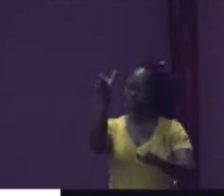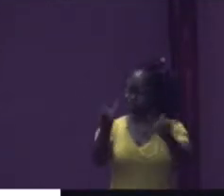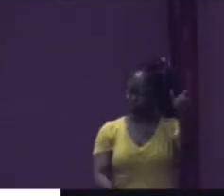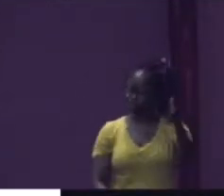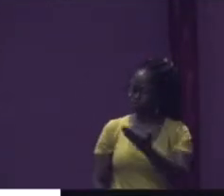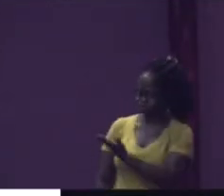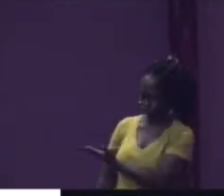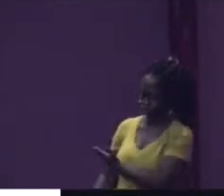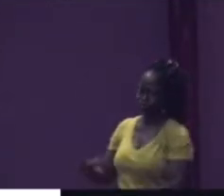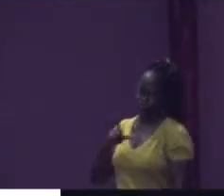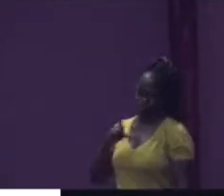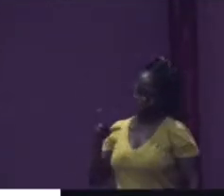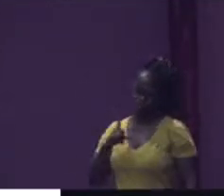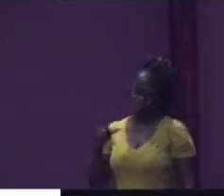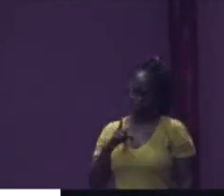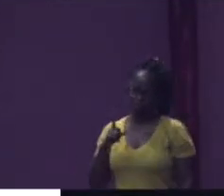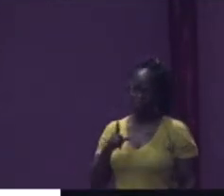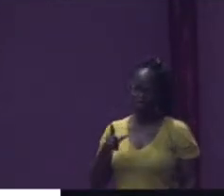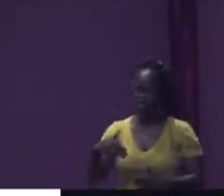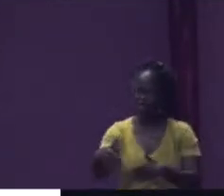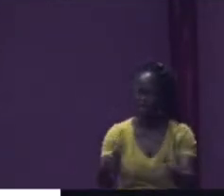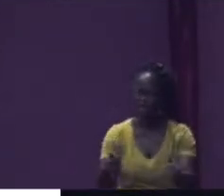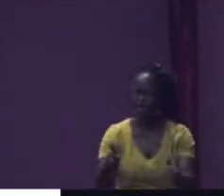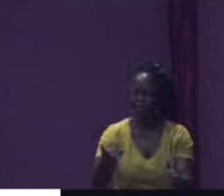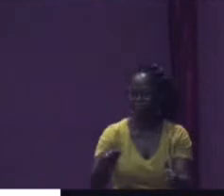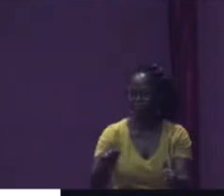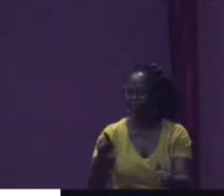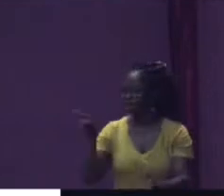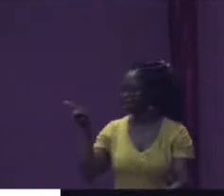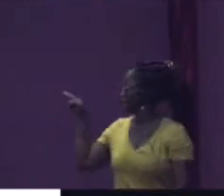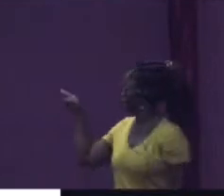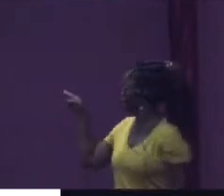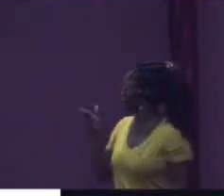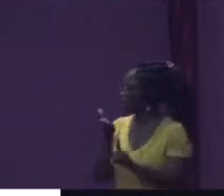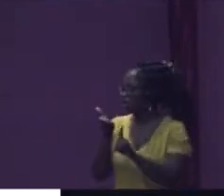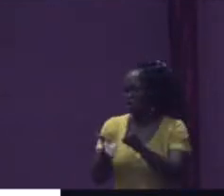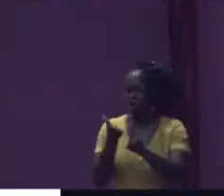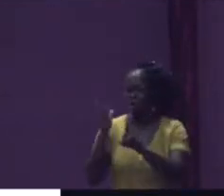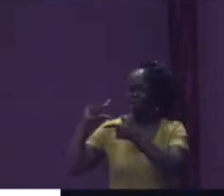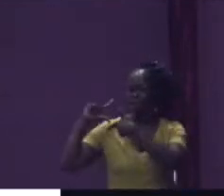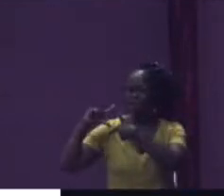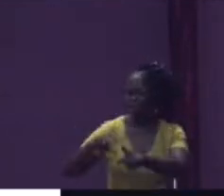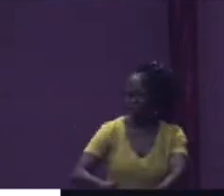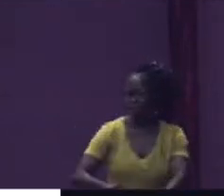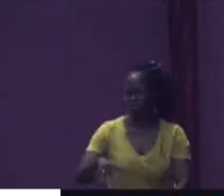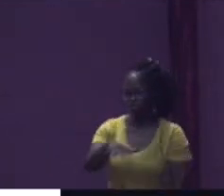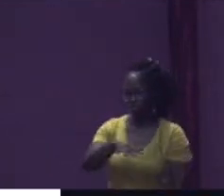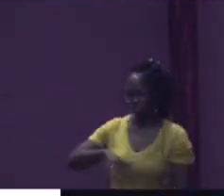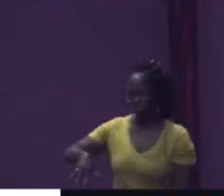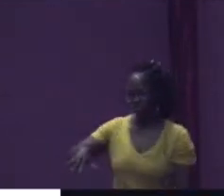This is a traditional midwife up in the Highlands, where I first worked.